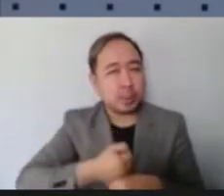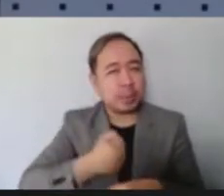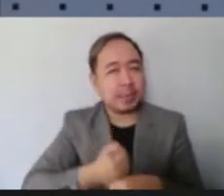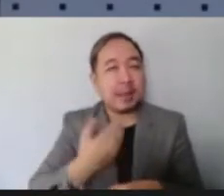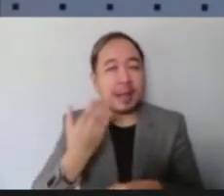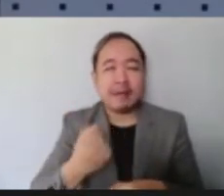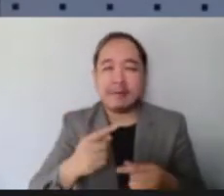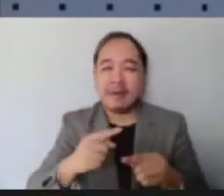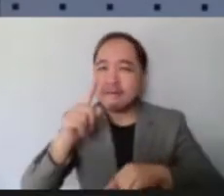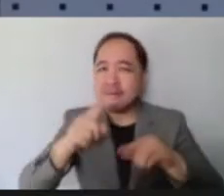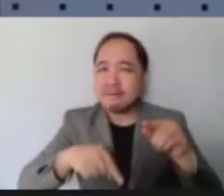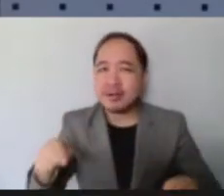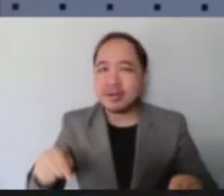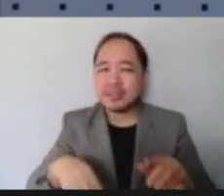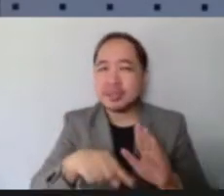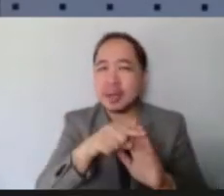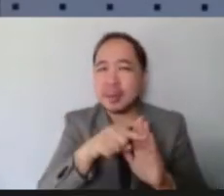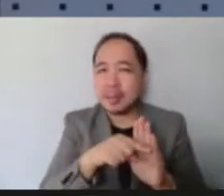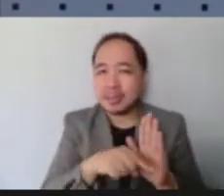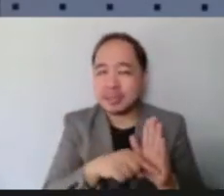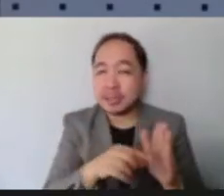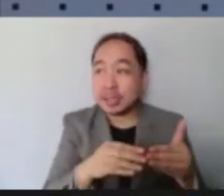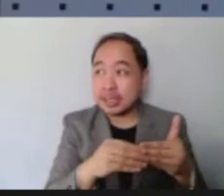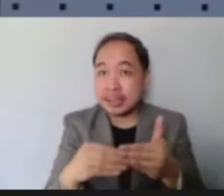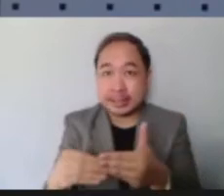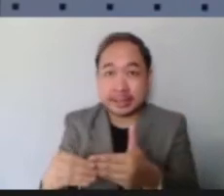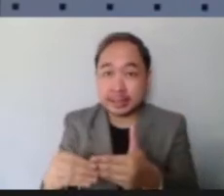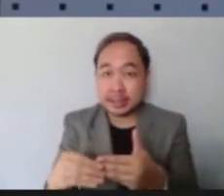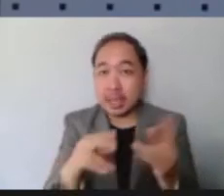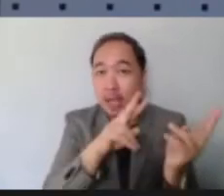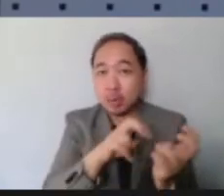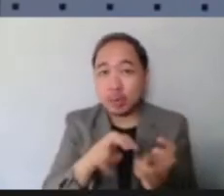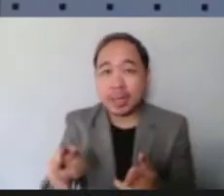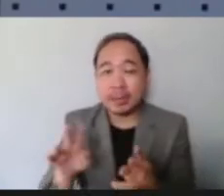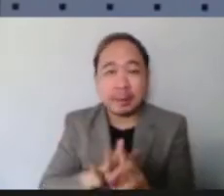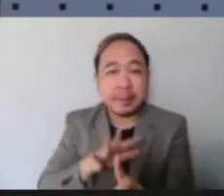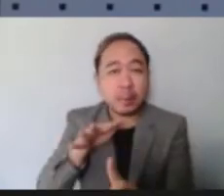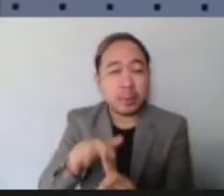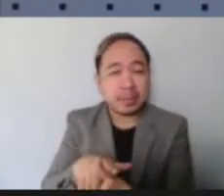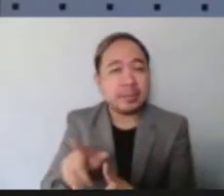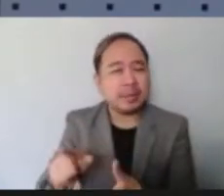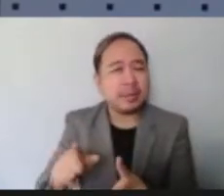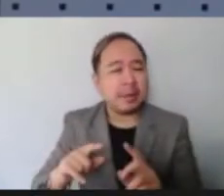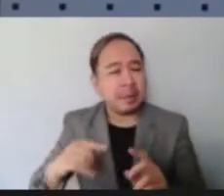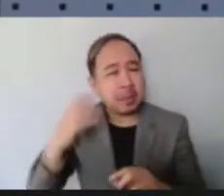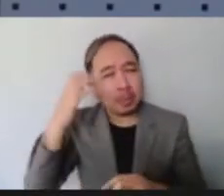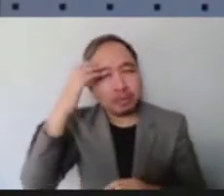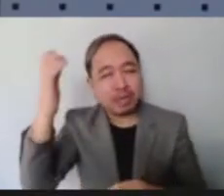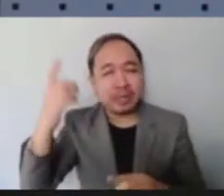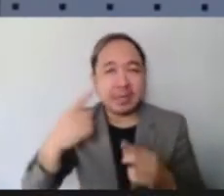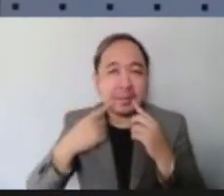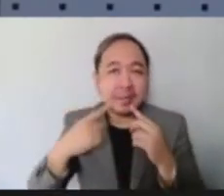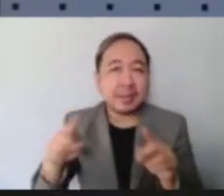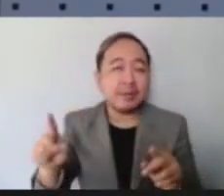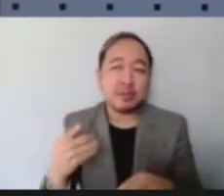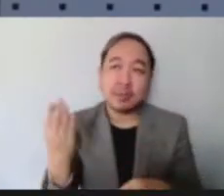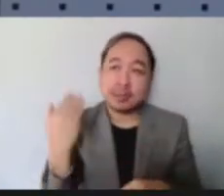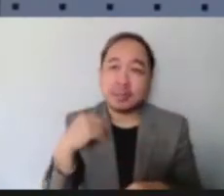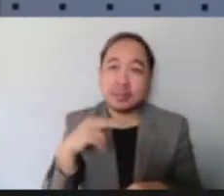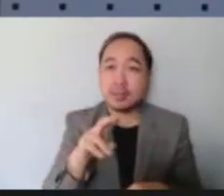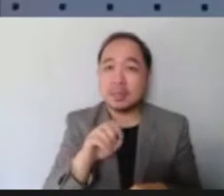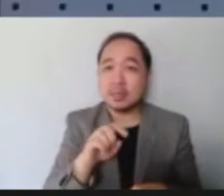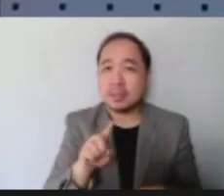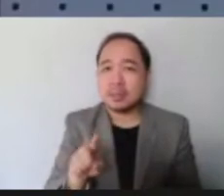number of policies to take the lead in implementing the commitment within the minuscare Declaration of 2017 to